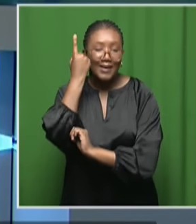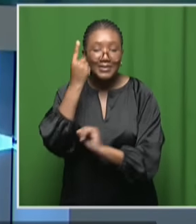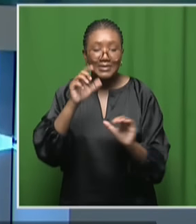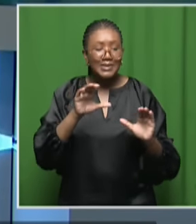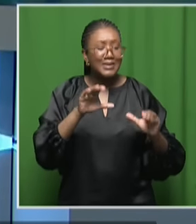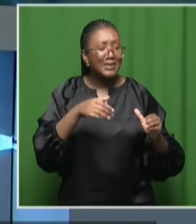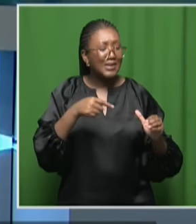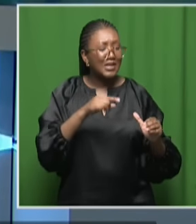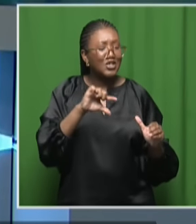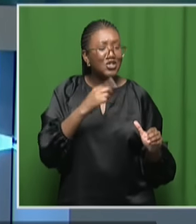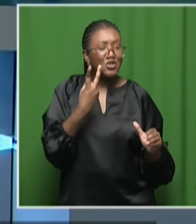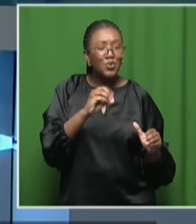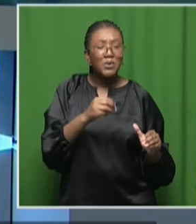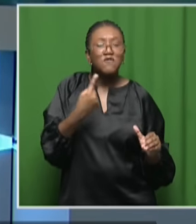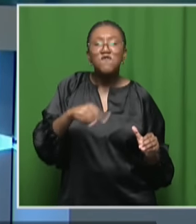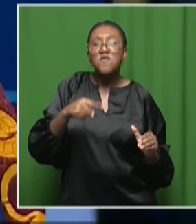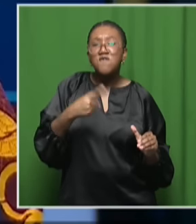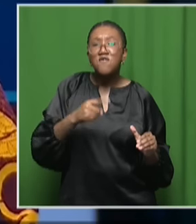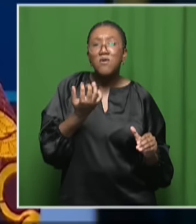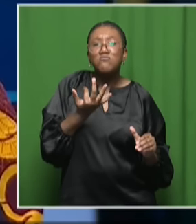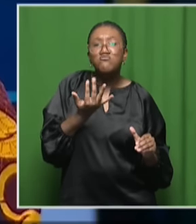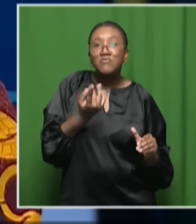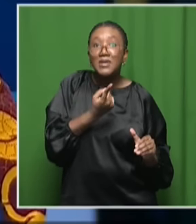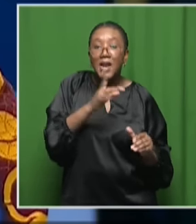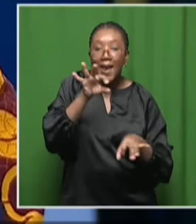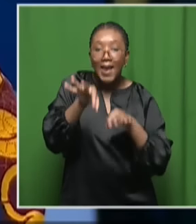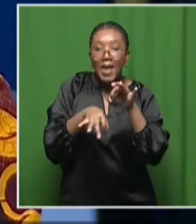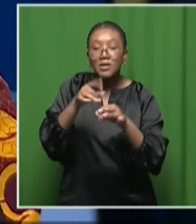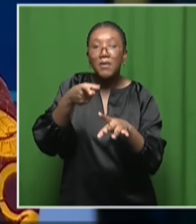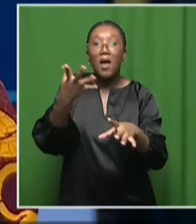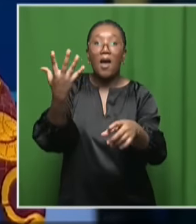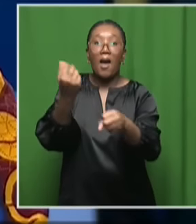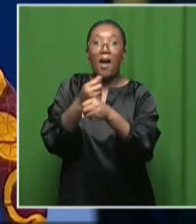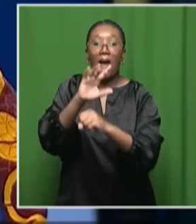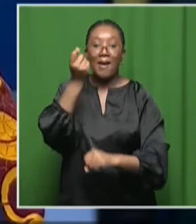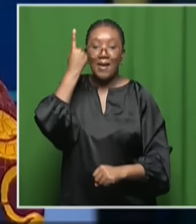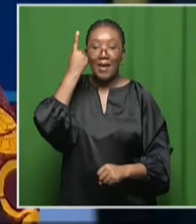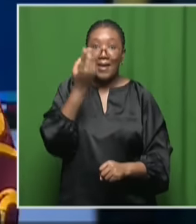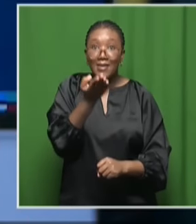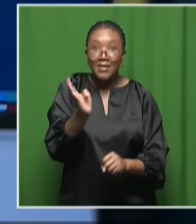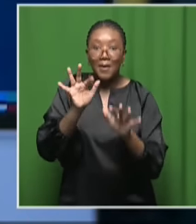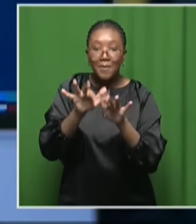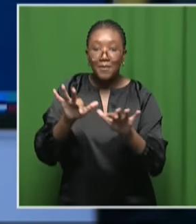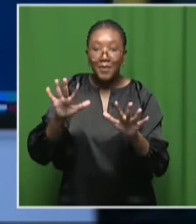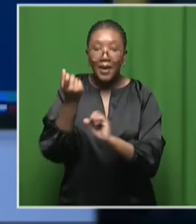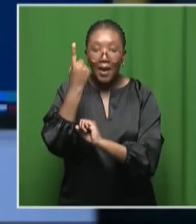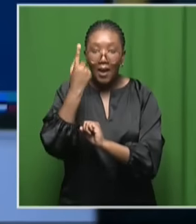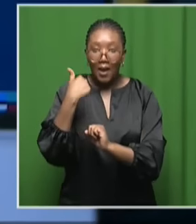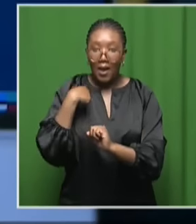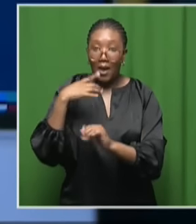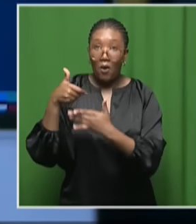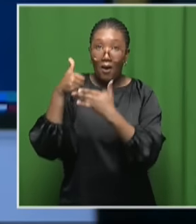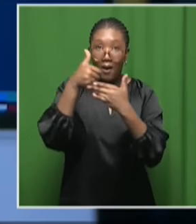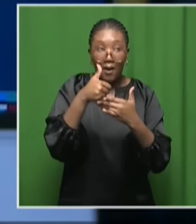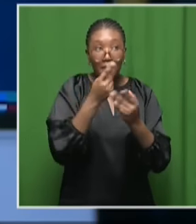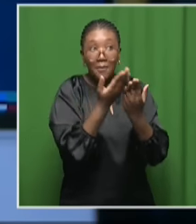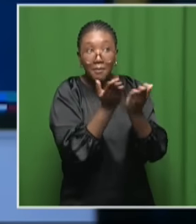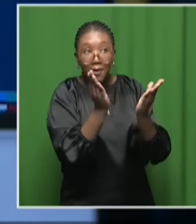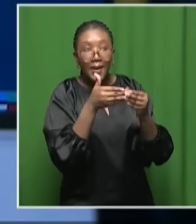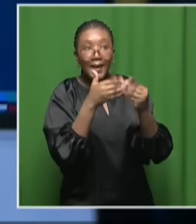this happens, what it actually means for them, and then what it is that we need to do as citizens to hold our leaders to account for